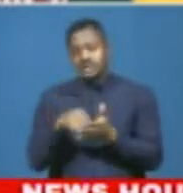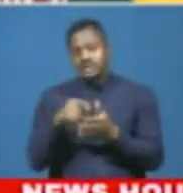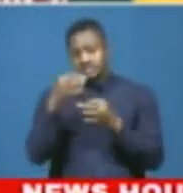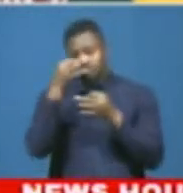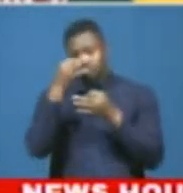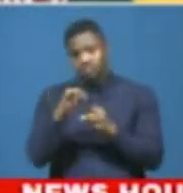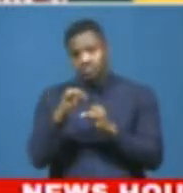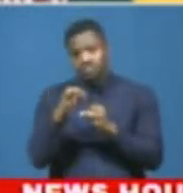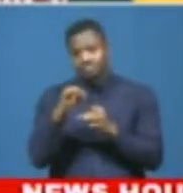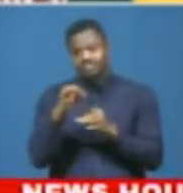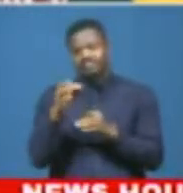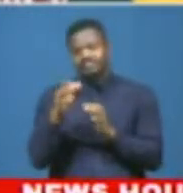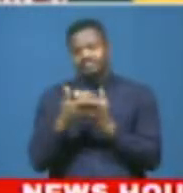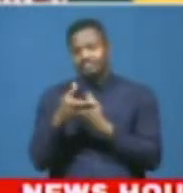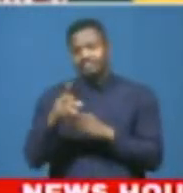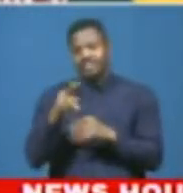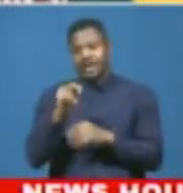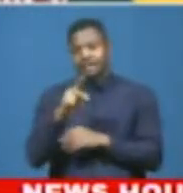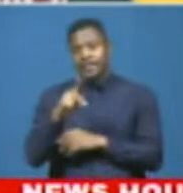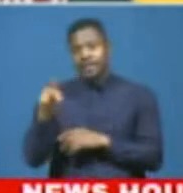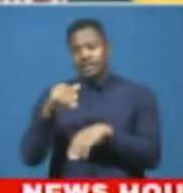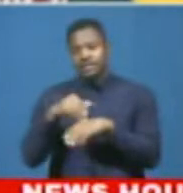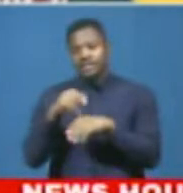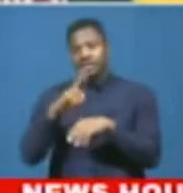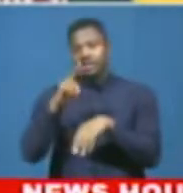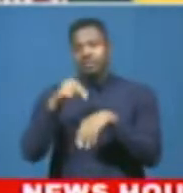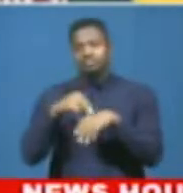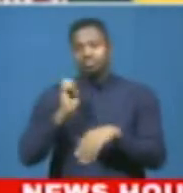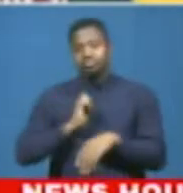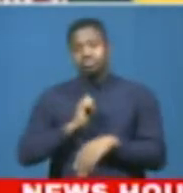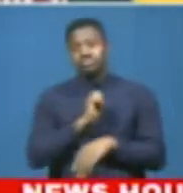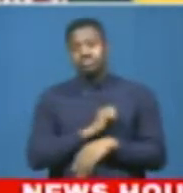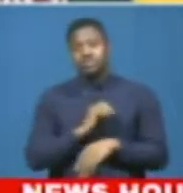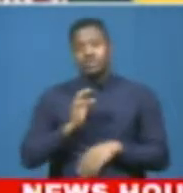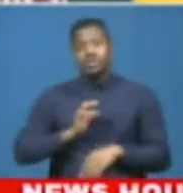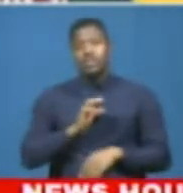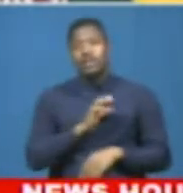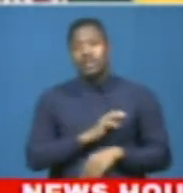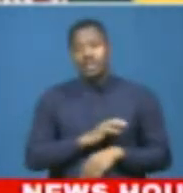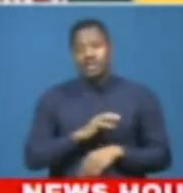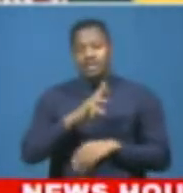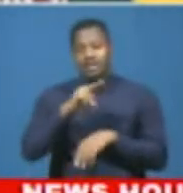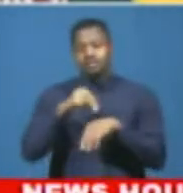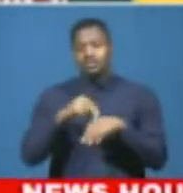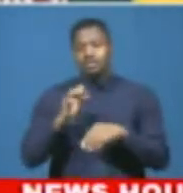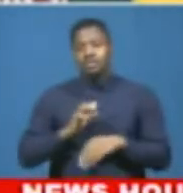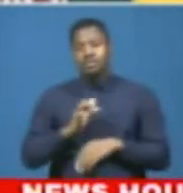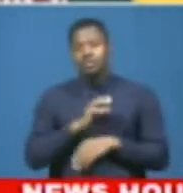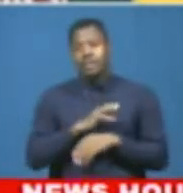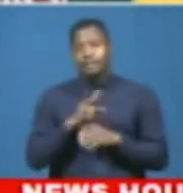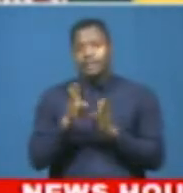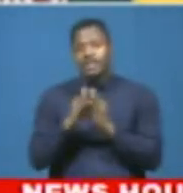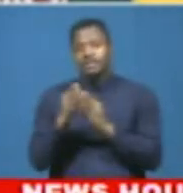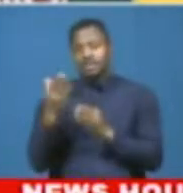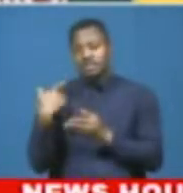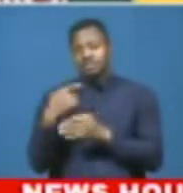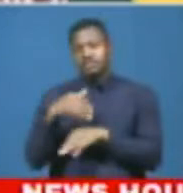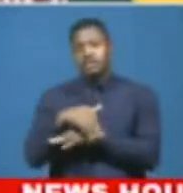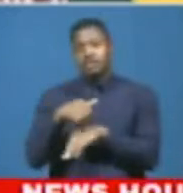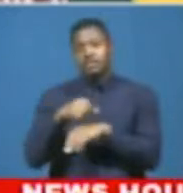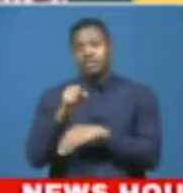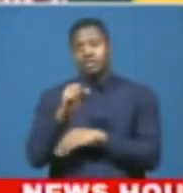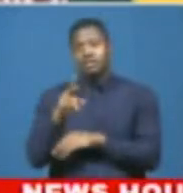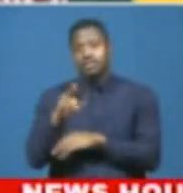taken by the party at a National Executive Committee (NEC) and National Council meetings jointly held last night in Accra.